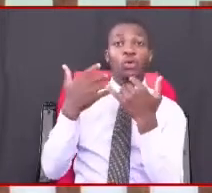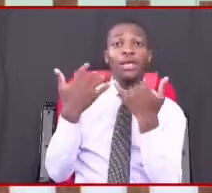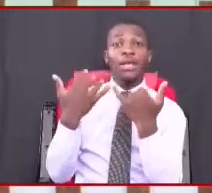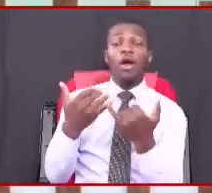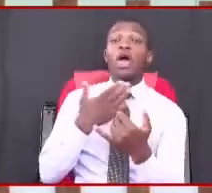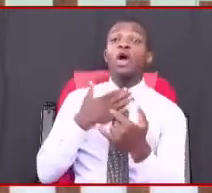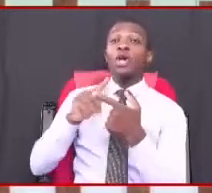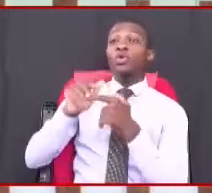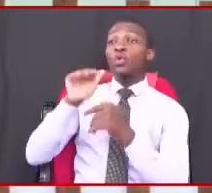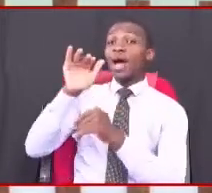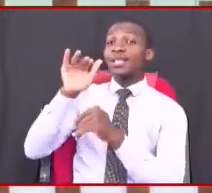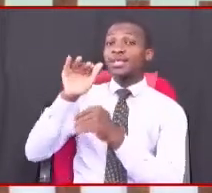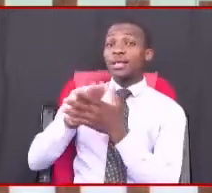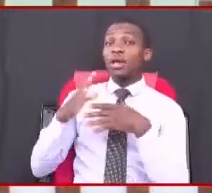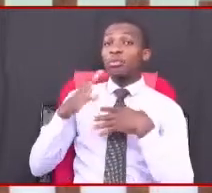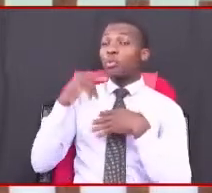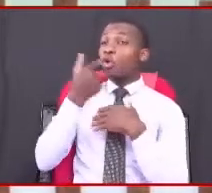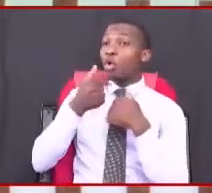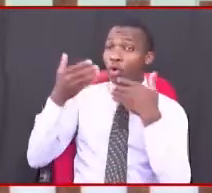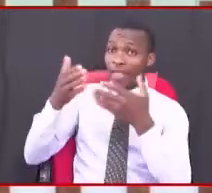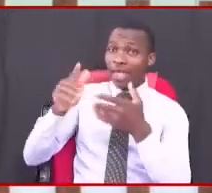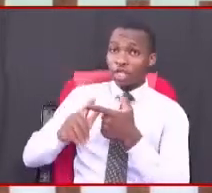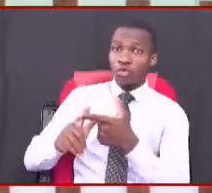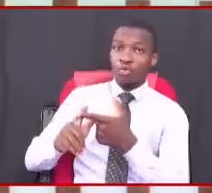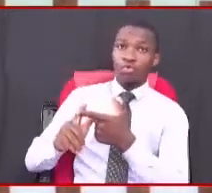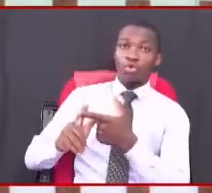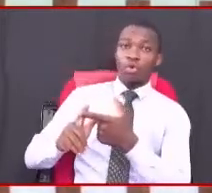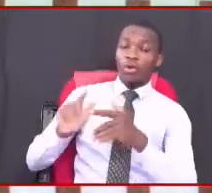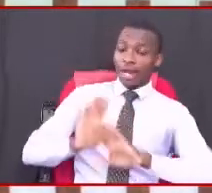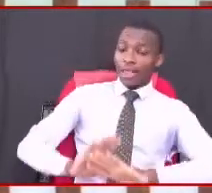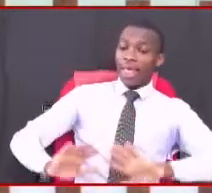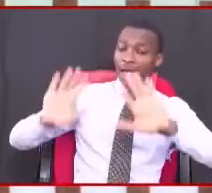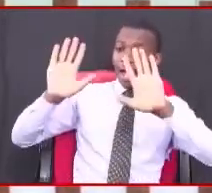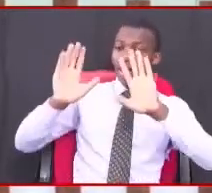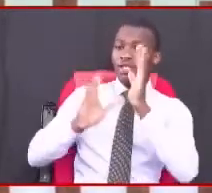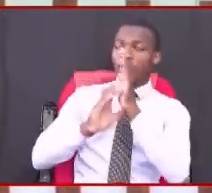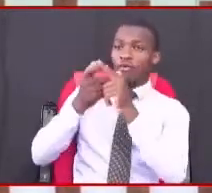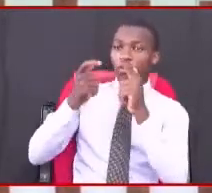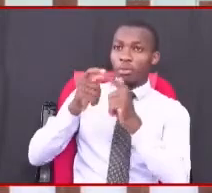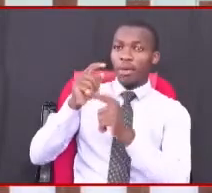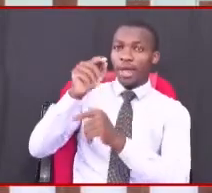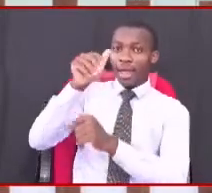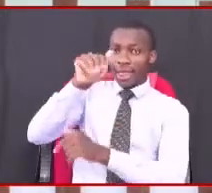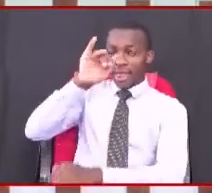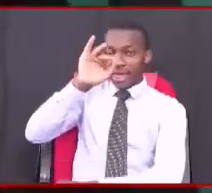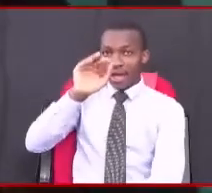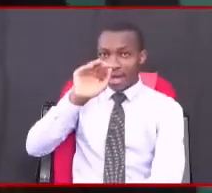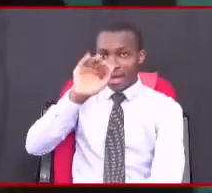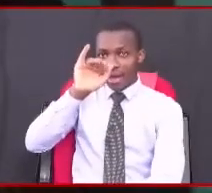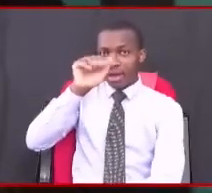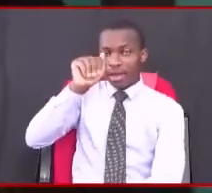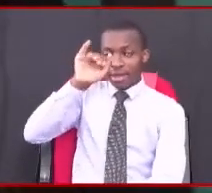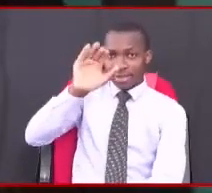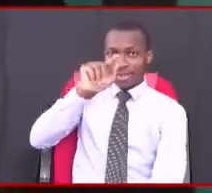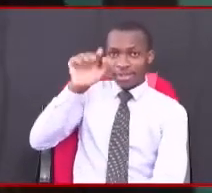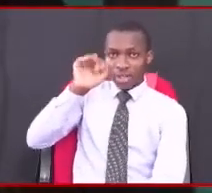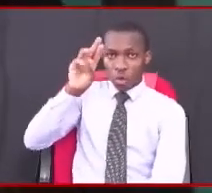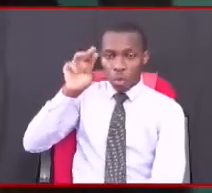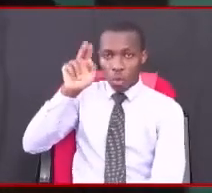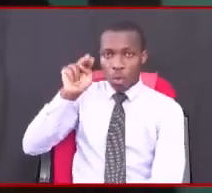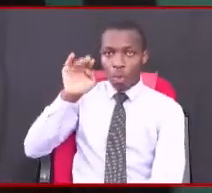there to clear the bush to raise their hands from AIC Ziwani, Plainsview, and AIC Kibera,